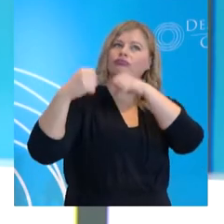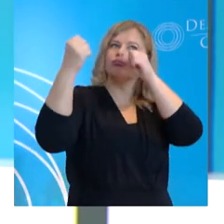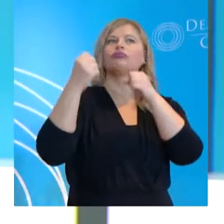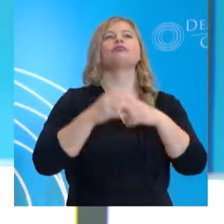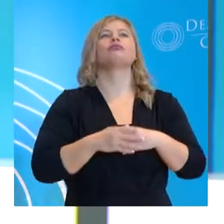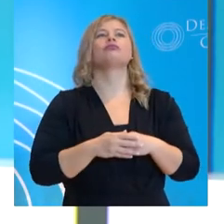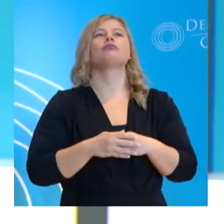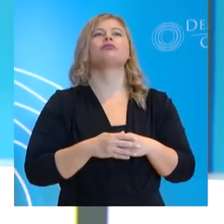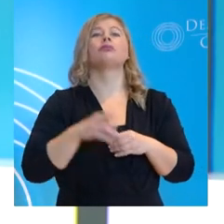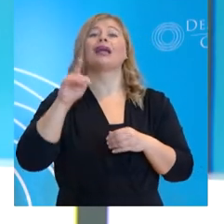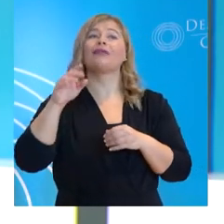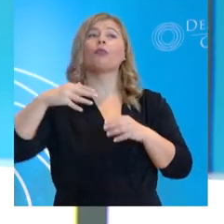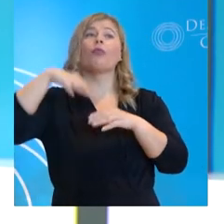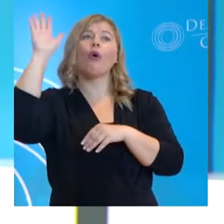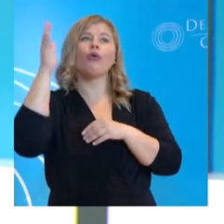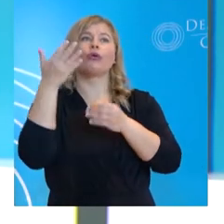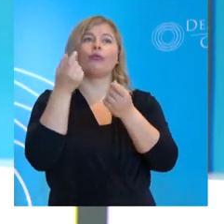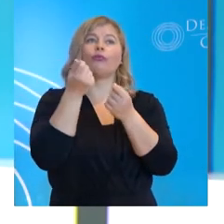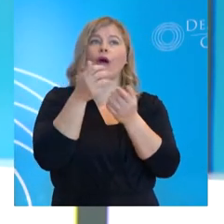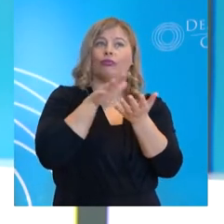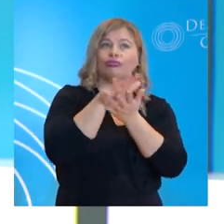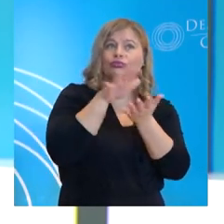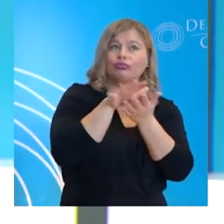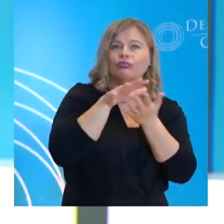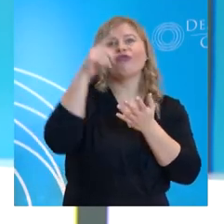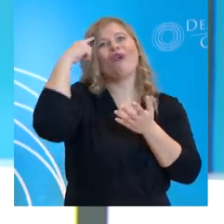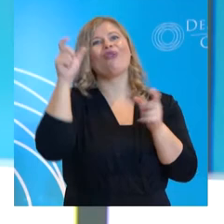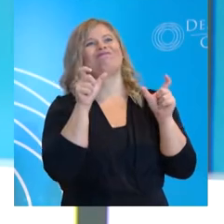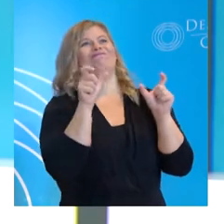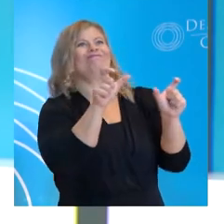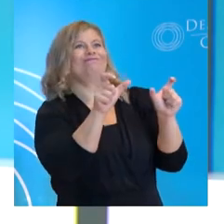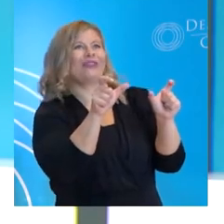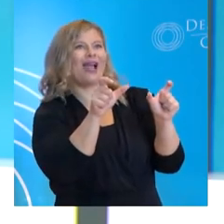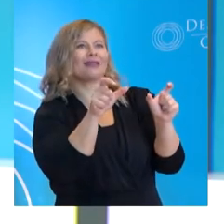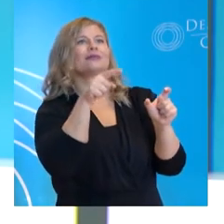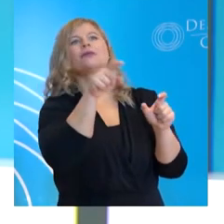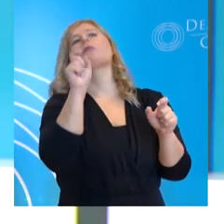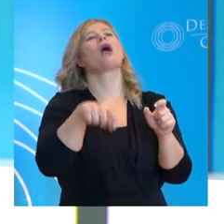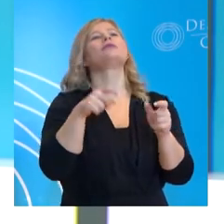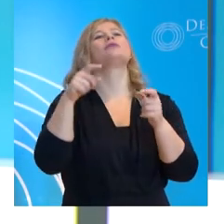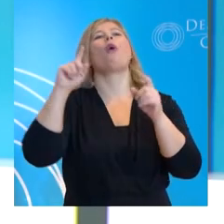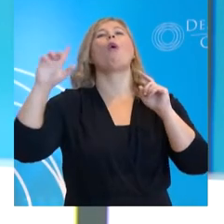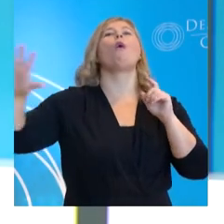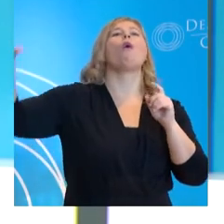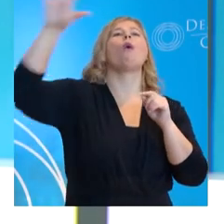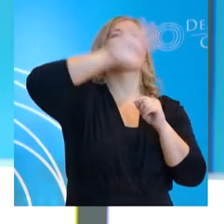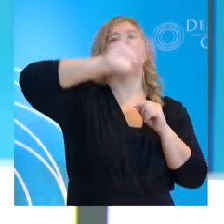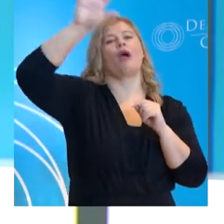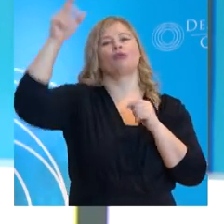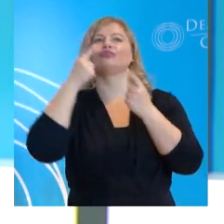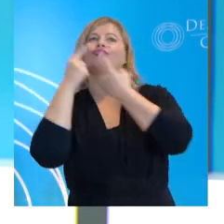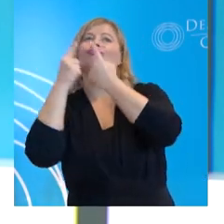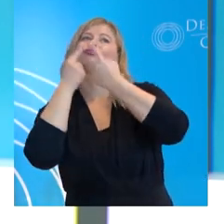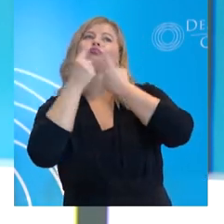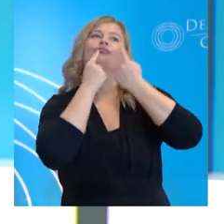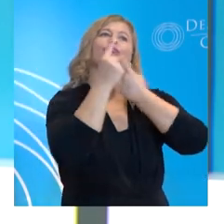are also to spend more on defense because we want a geopolitical union, we need to incorporate these investments into